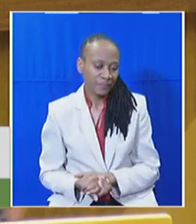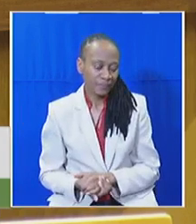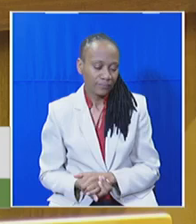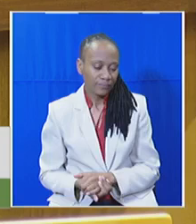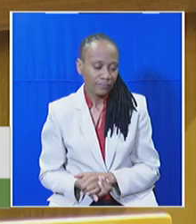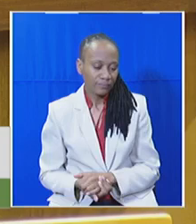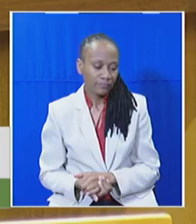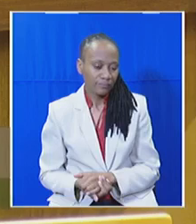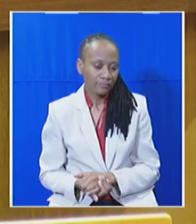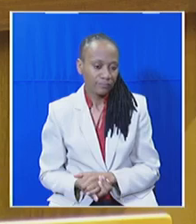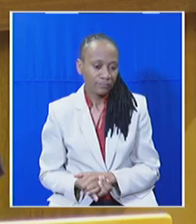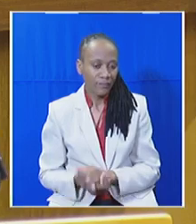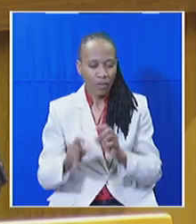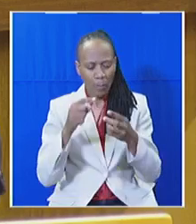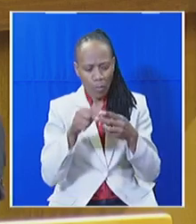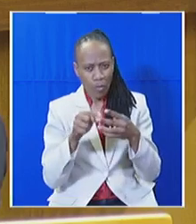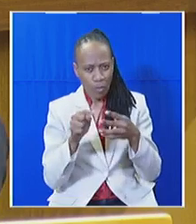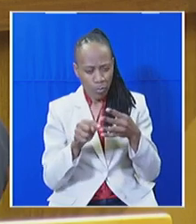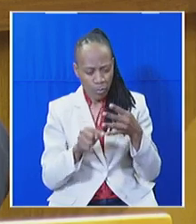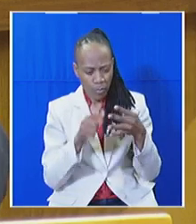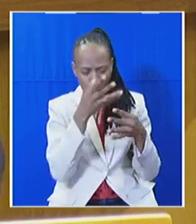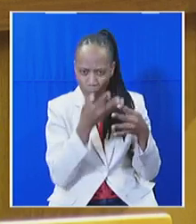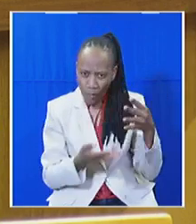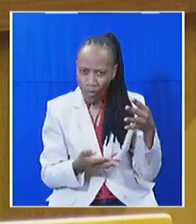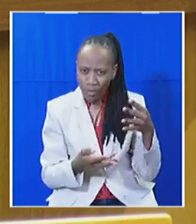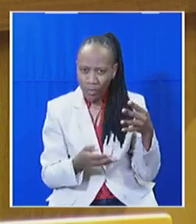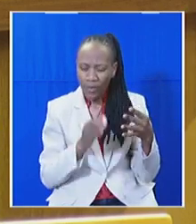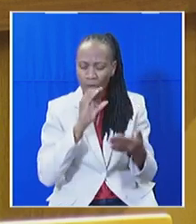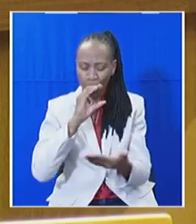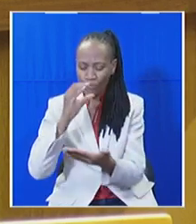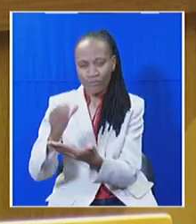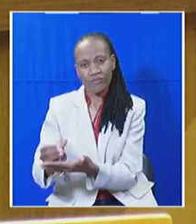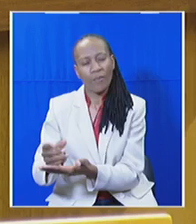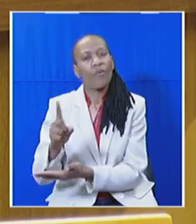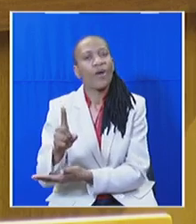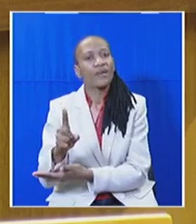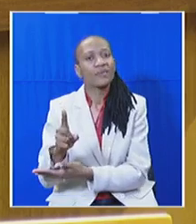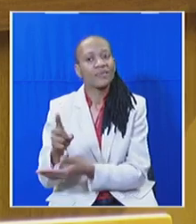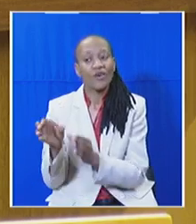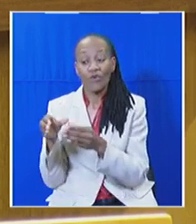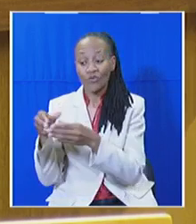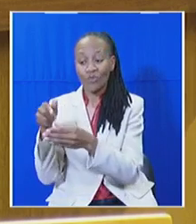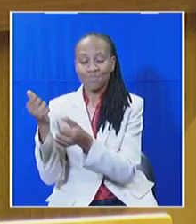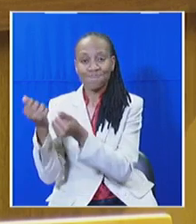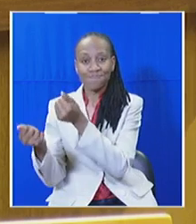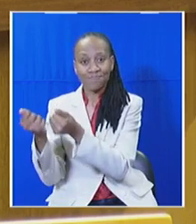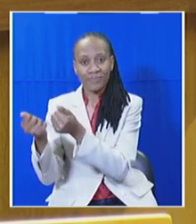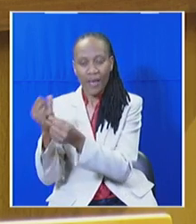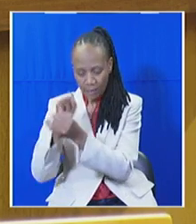These affirmations put beyond doubt the independence of the